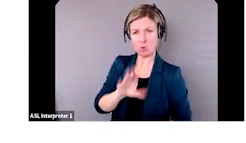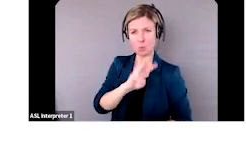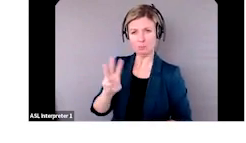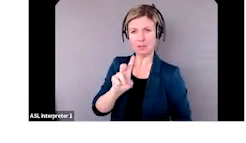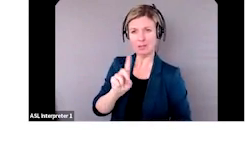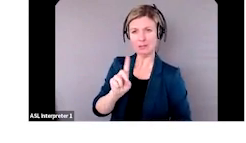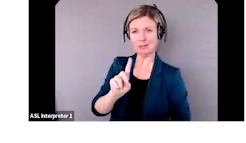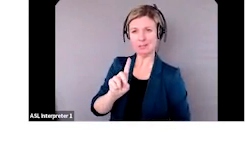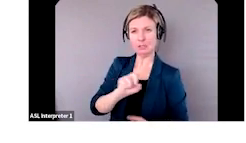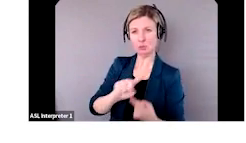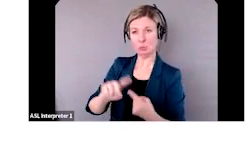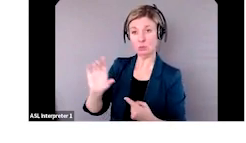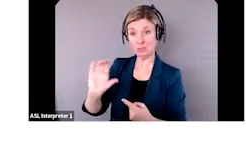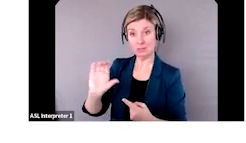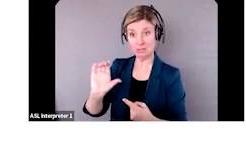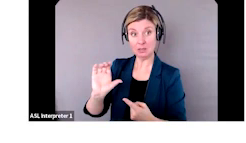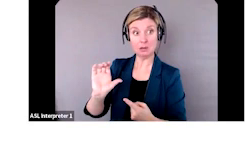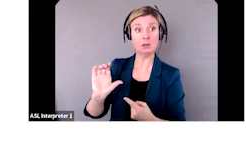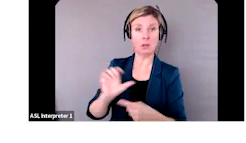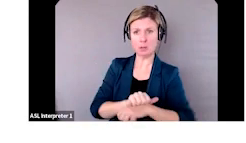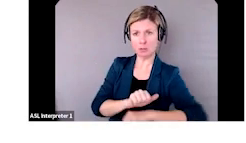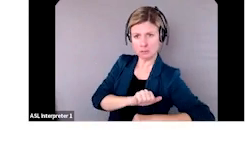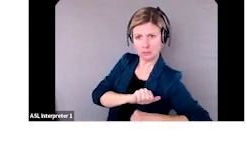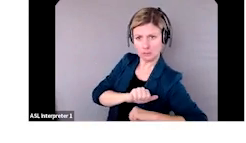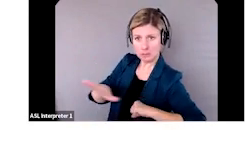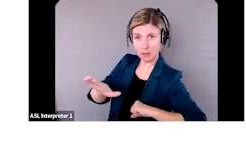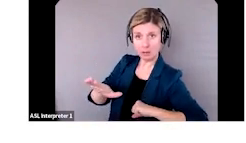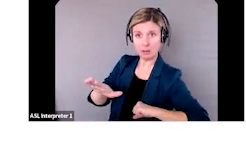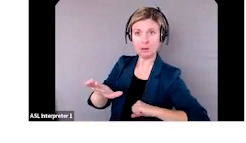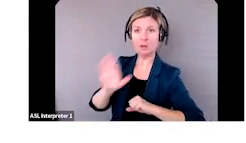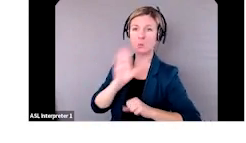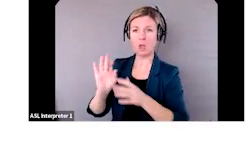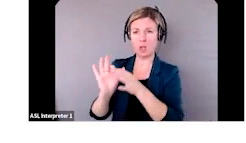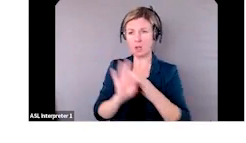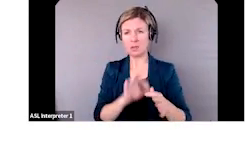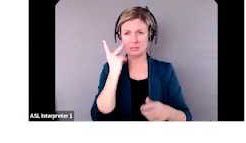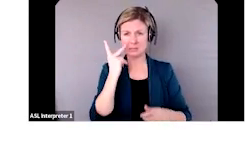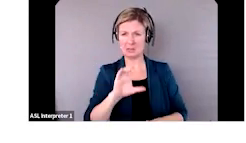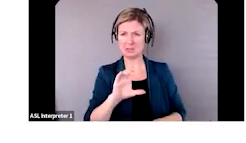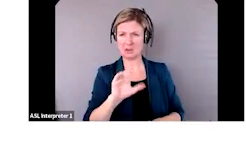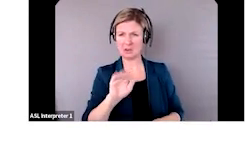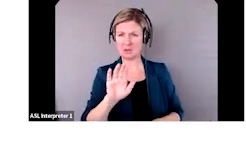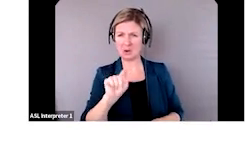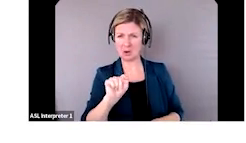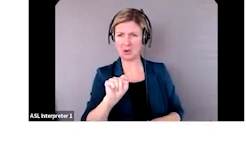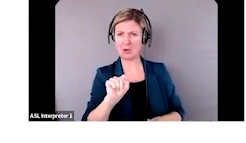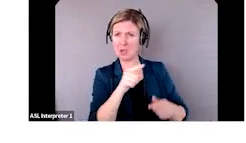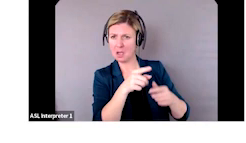cart section that a lot of times is tied to you having to charge for shipping because you obviously want to make money through that